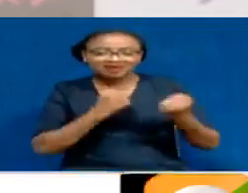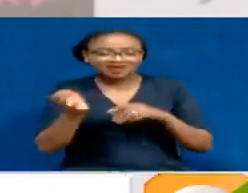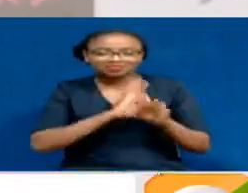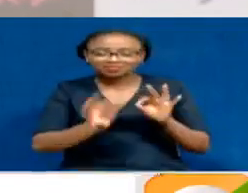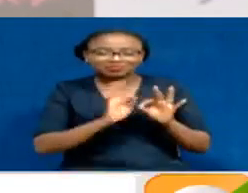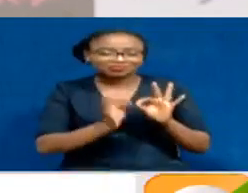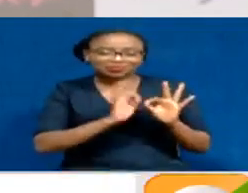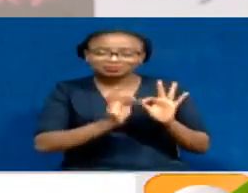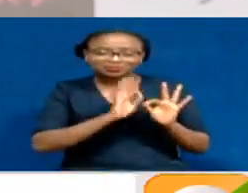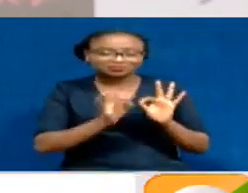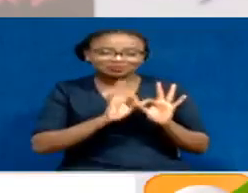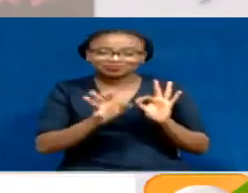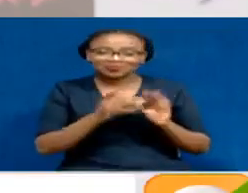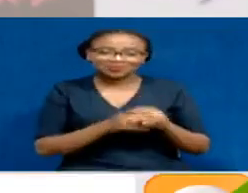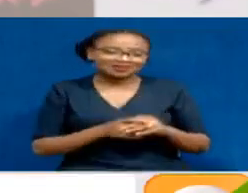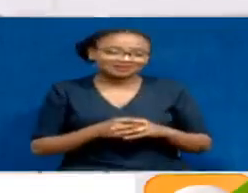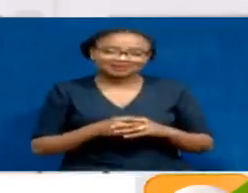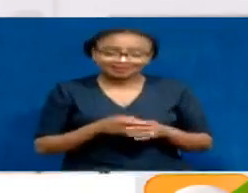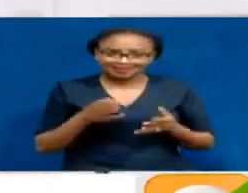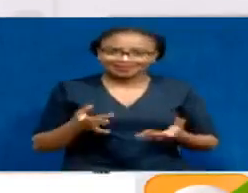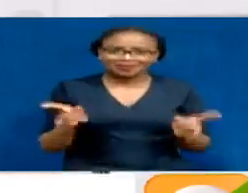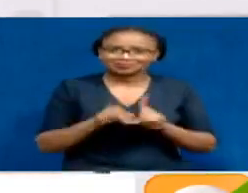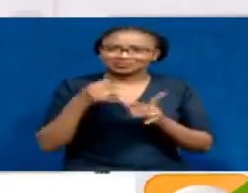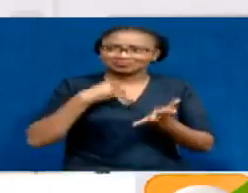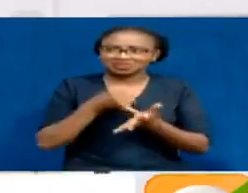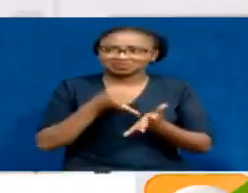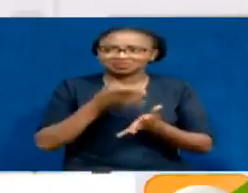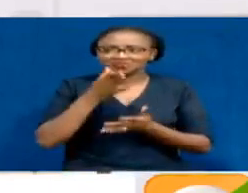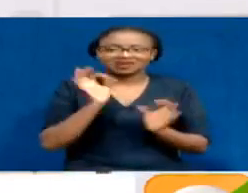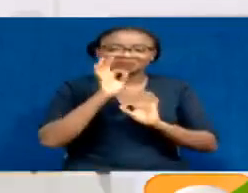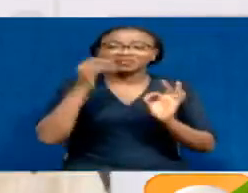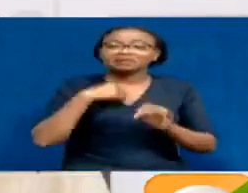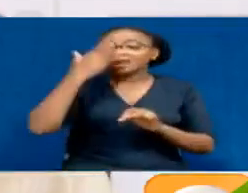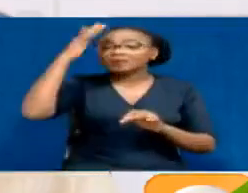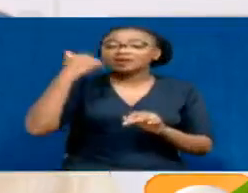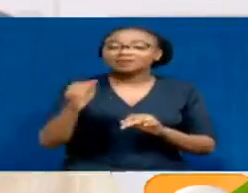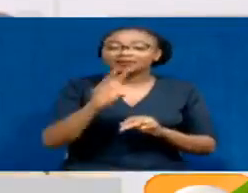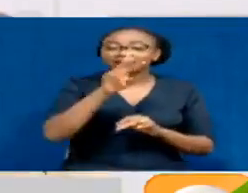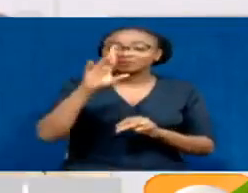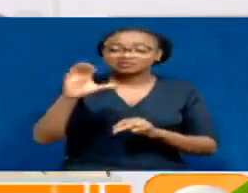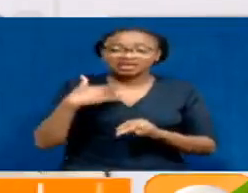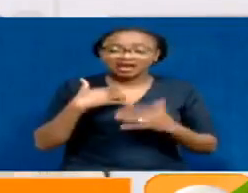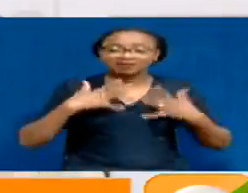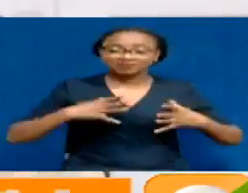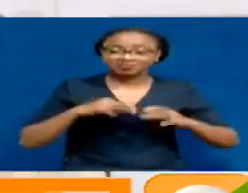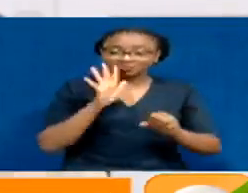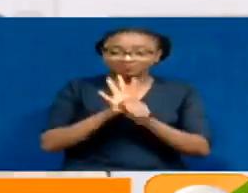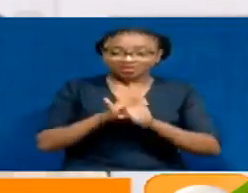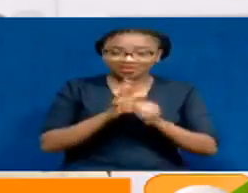and the Konkunens driving just by the roads. I didn't know there are so many fans in Kenya. A stage